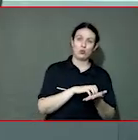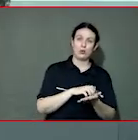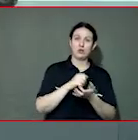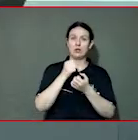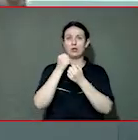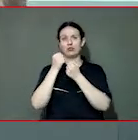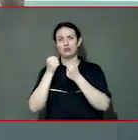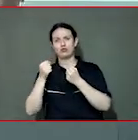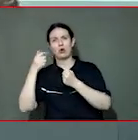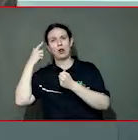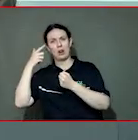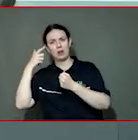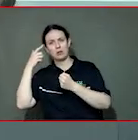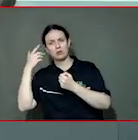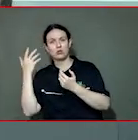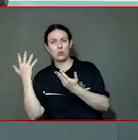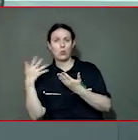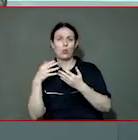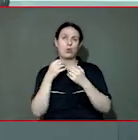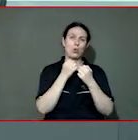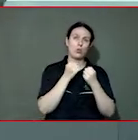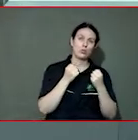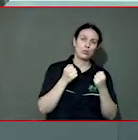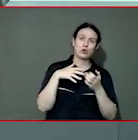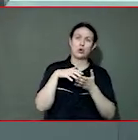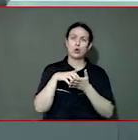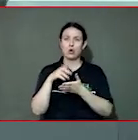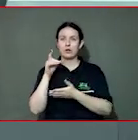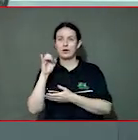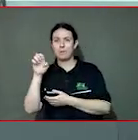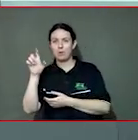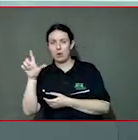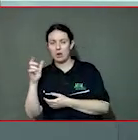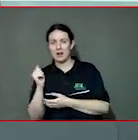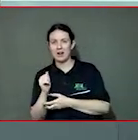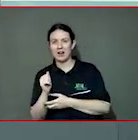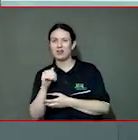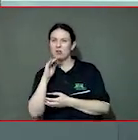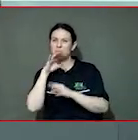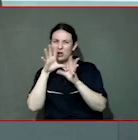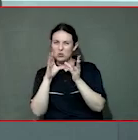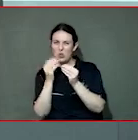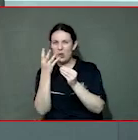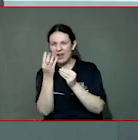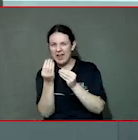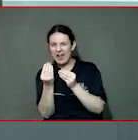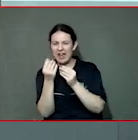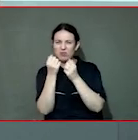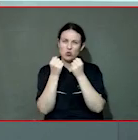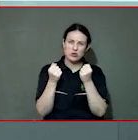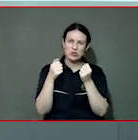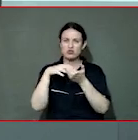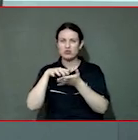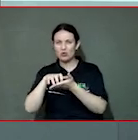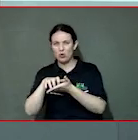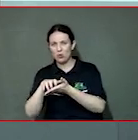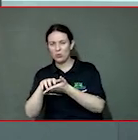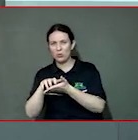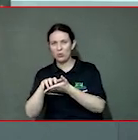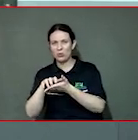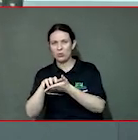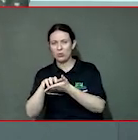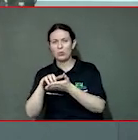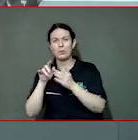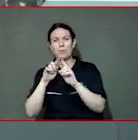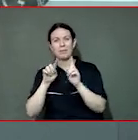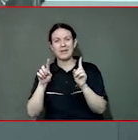London forces. You get weak and strong dipole. So for each of them, there's weak and strong, not just between London